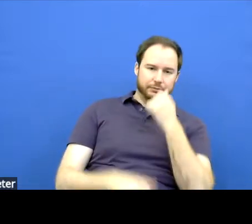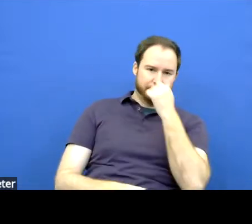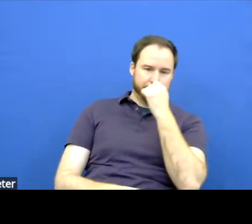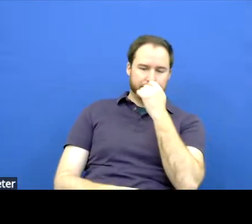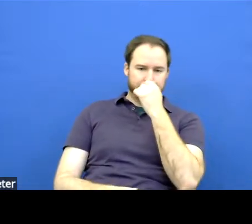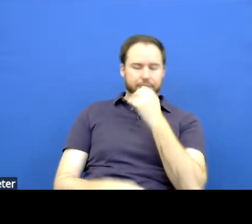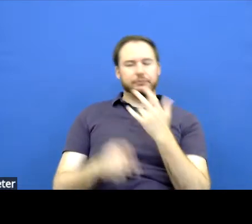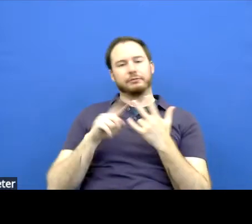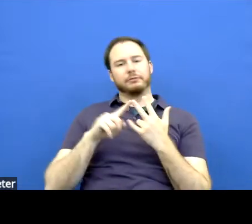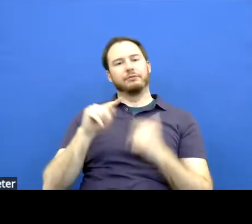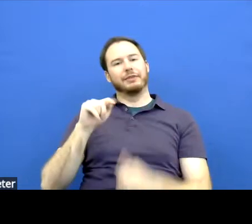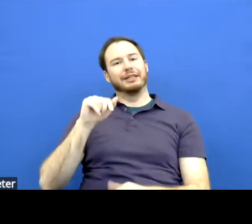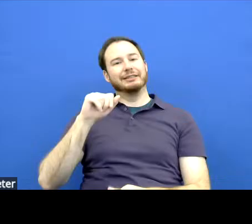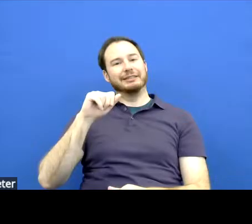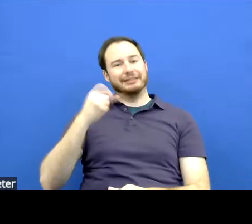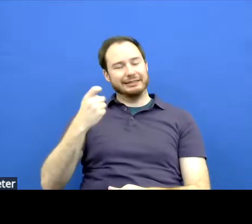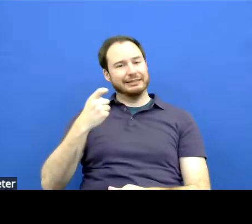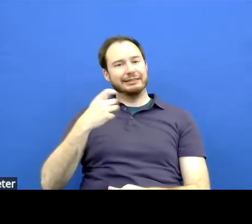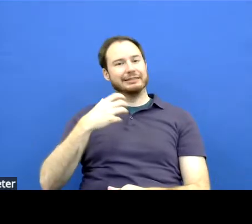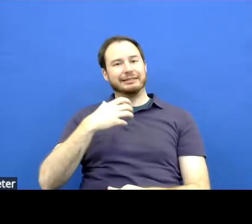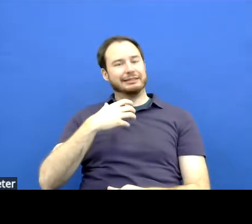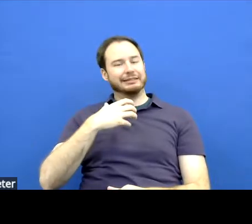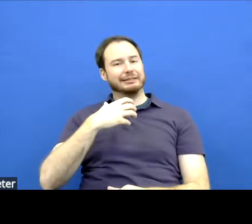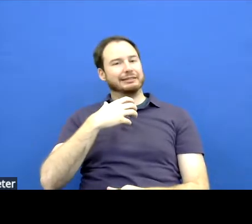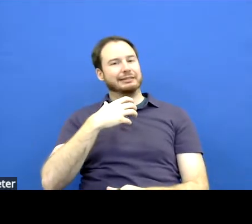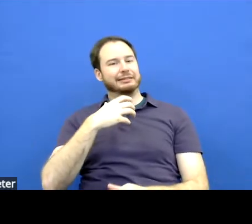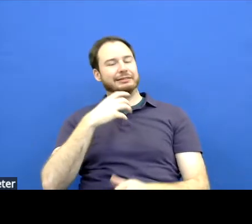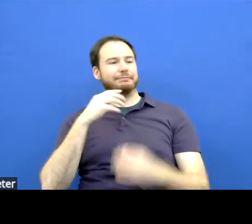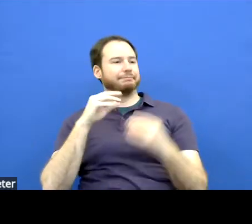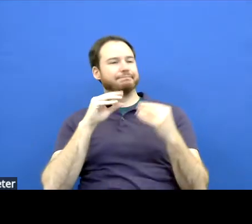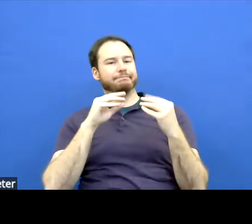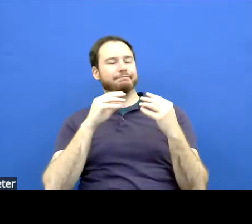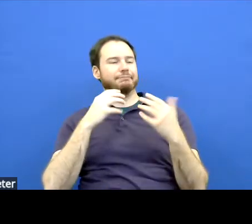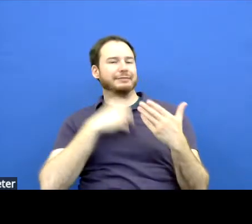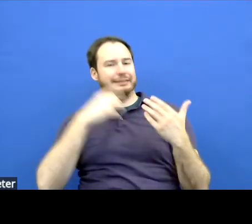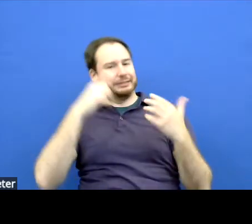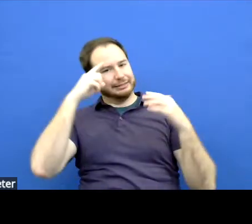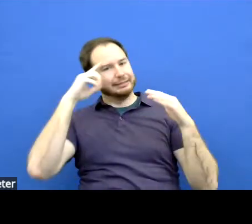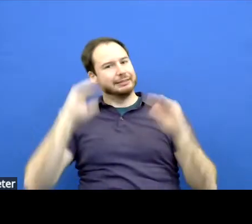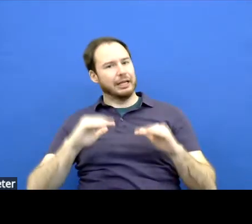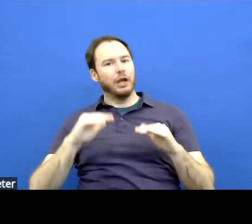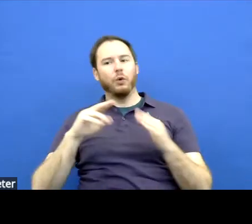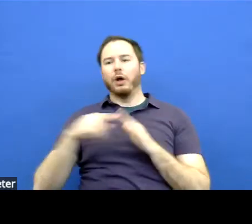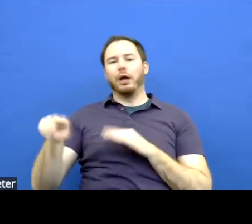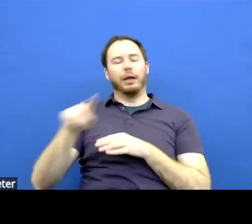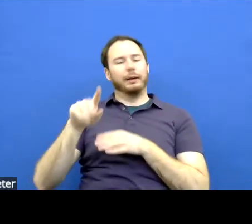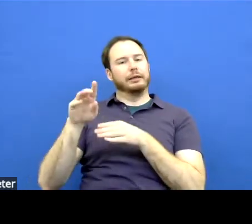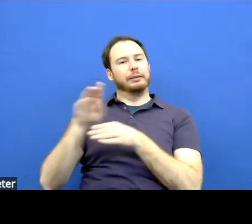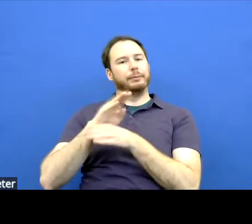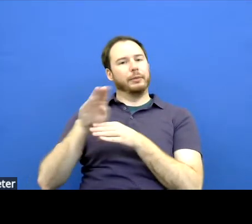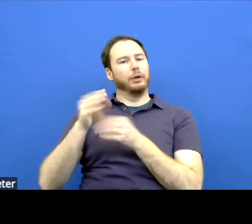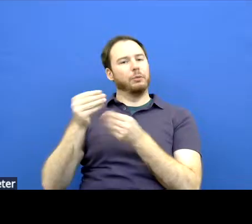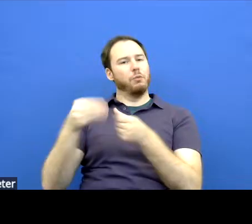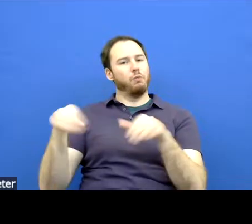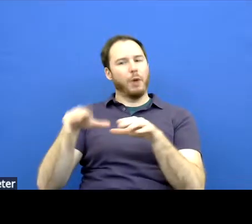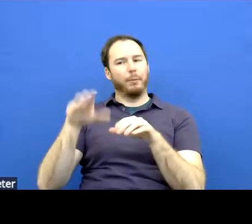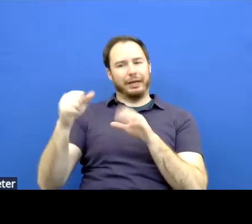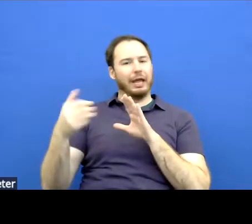So tax certiorari is it's an action that commercial properties can take. It's